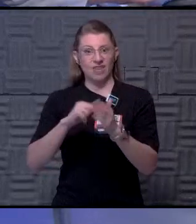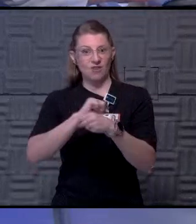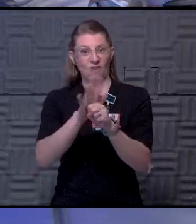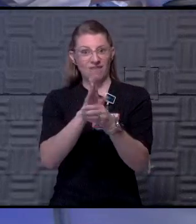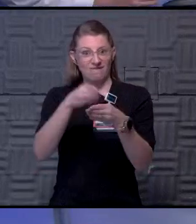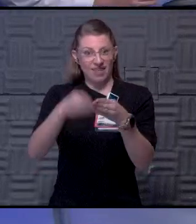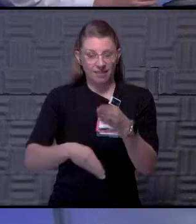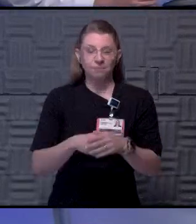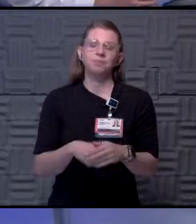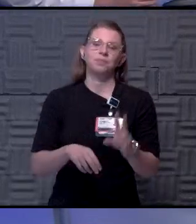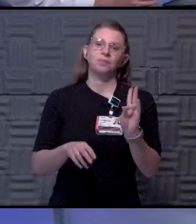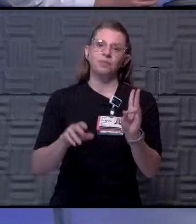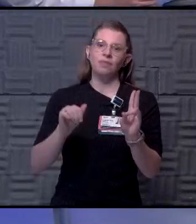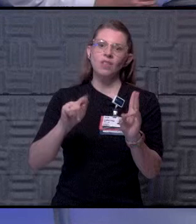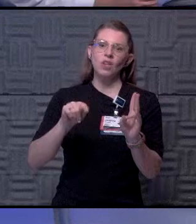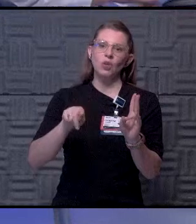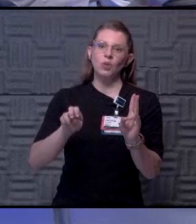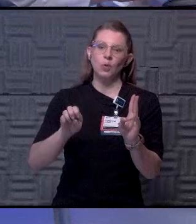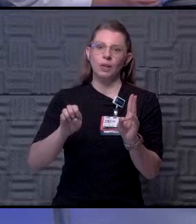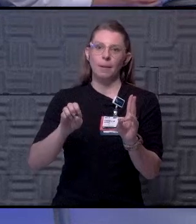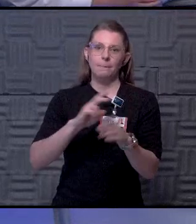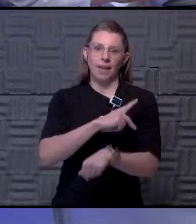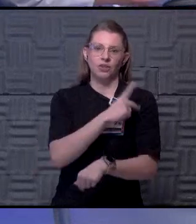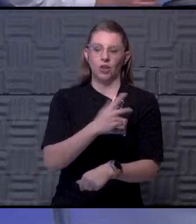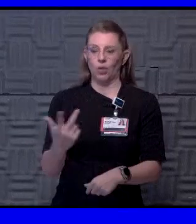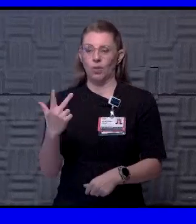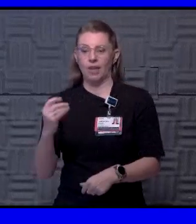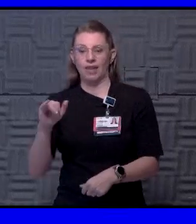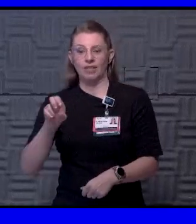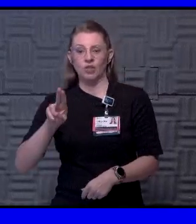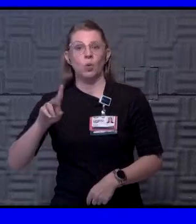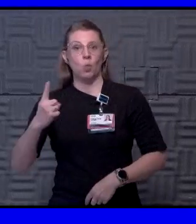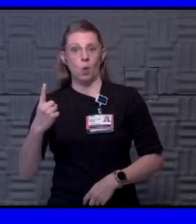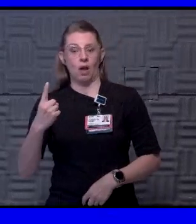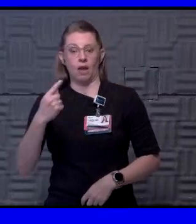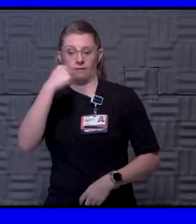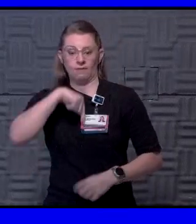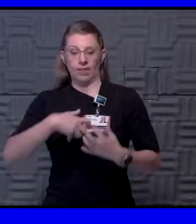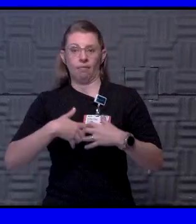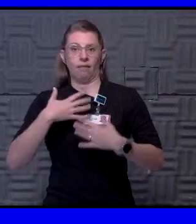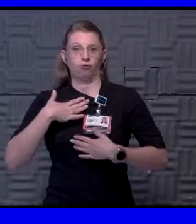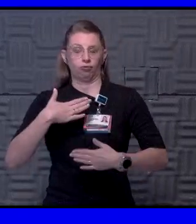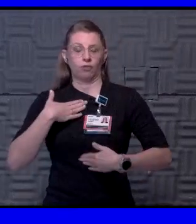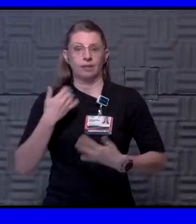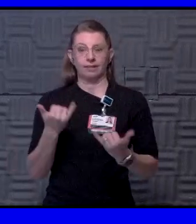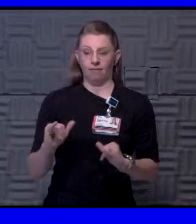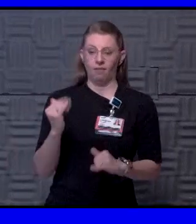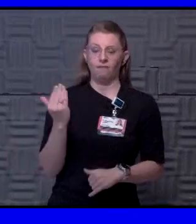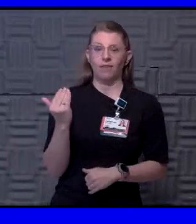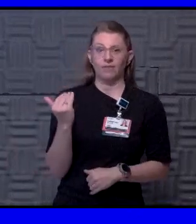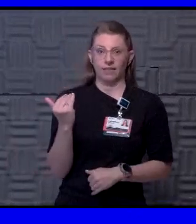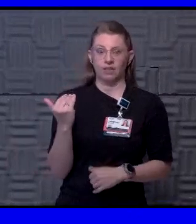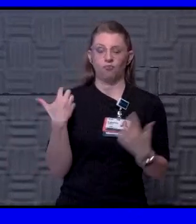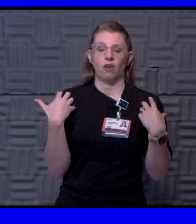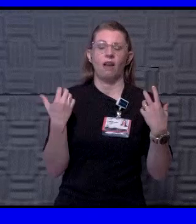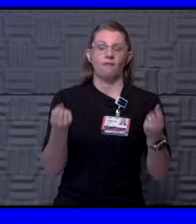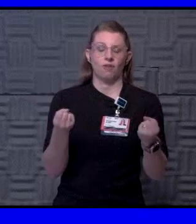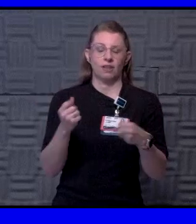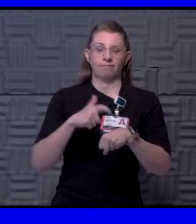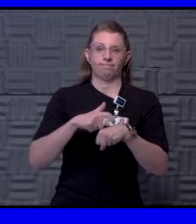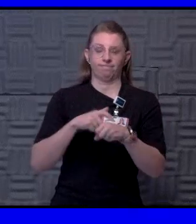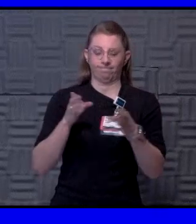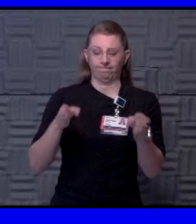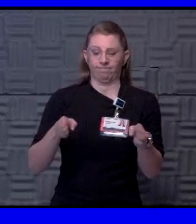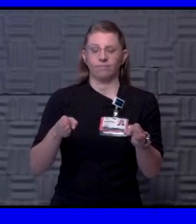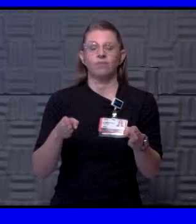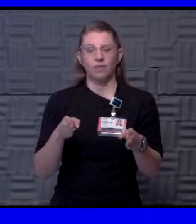7 acute patients, 3 in the ICU, That's awesome. 1 on the ventilator. We still have 15 in that recovery period, so